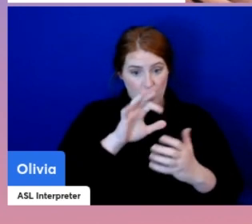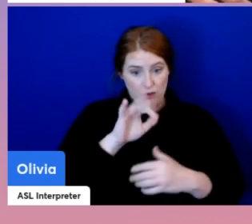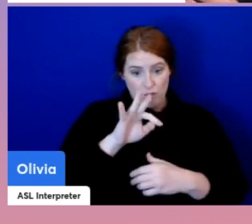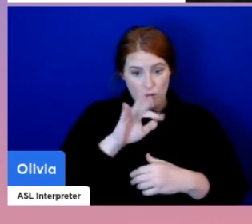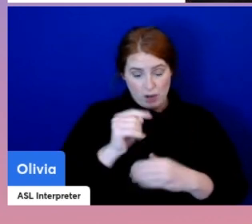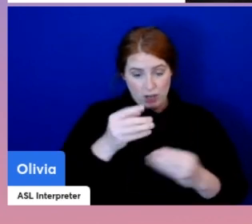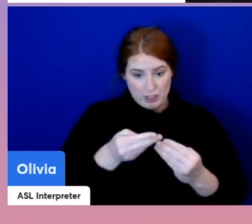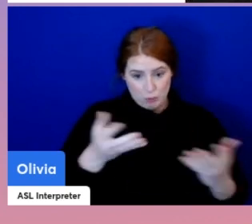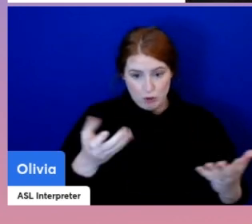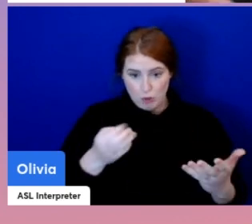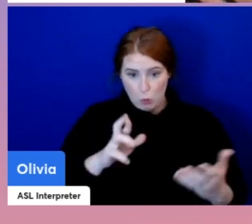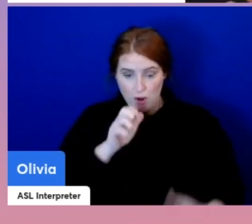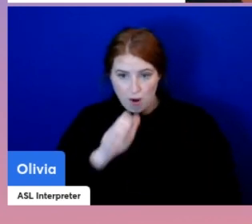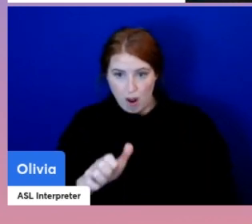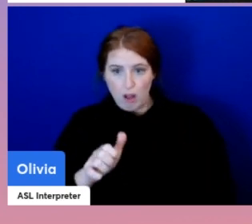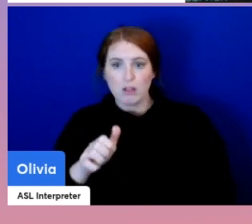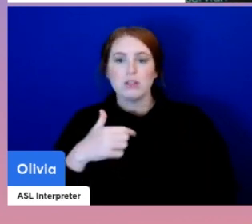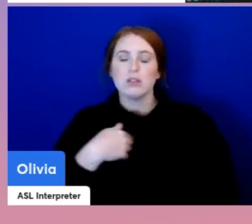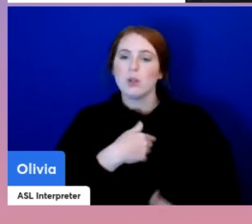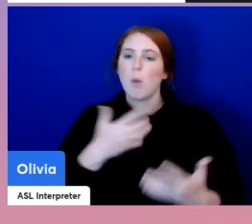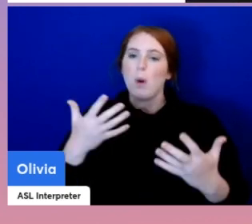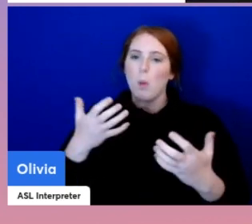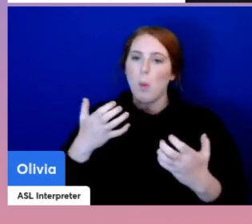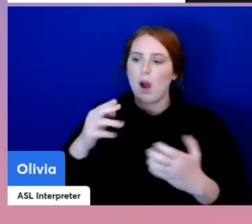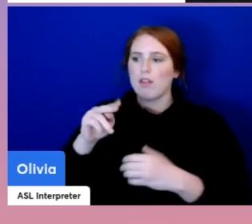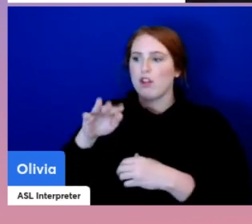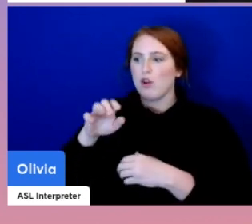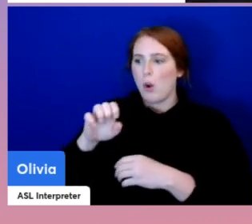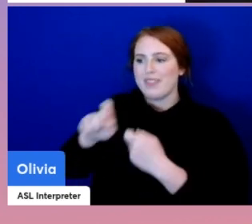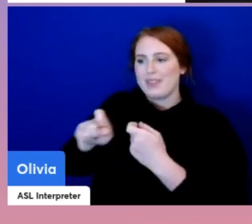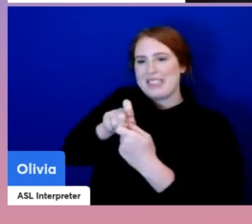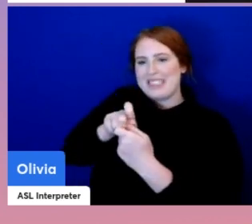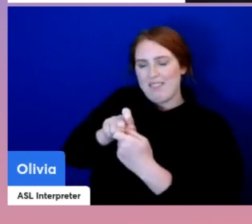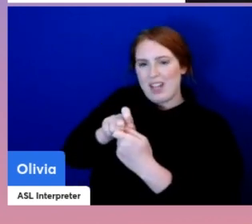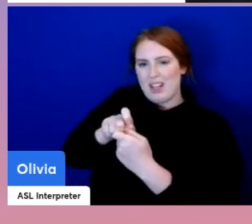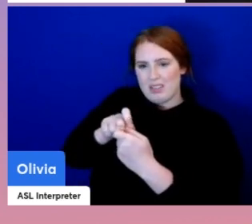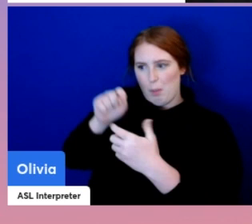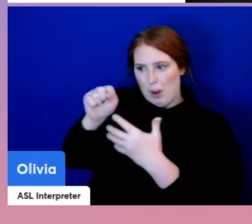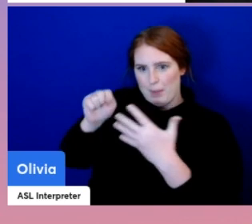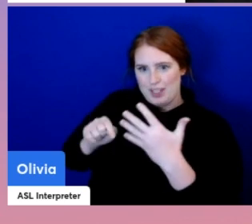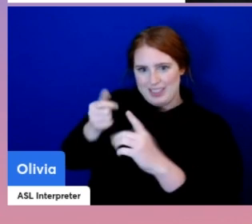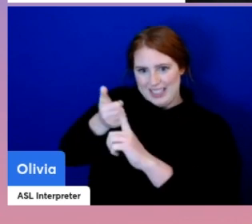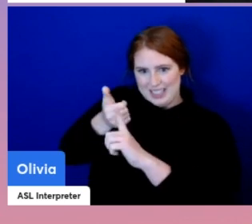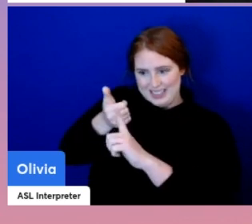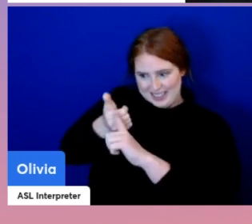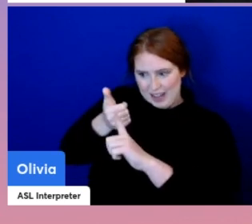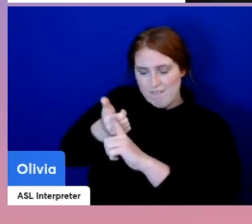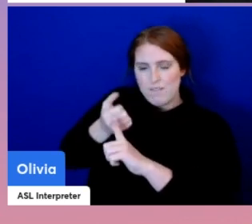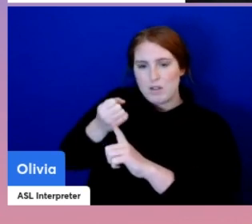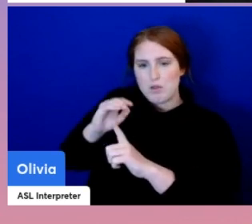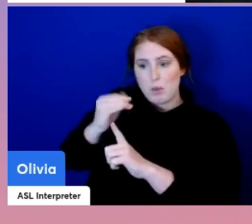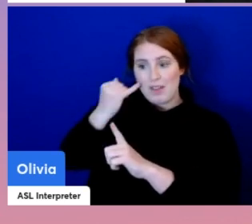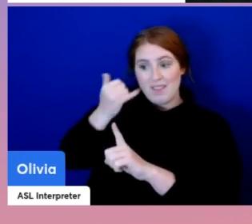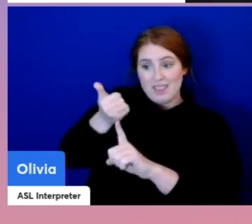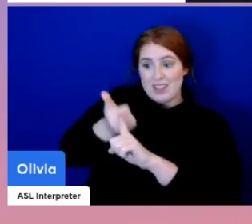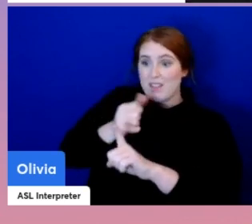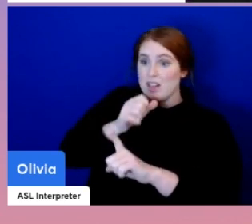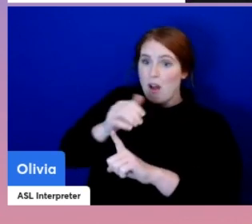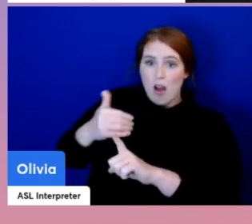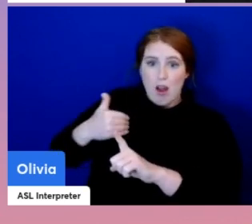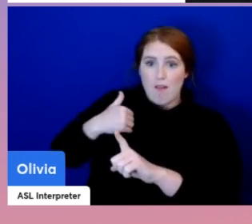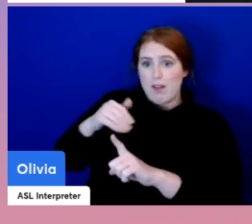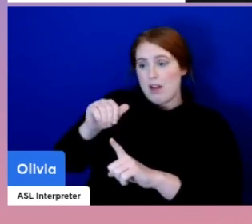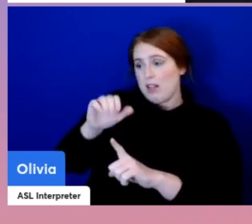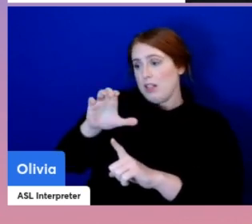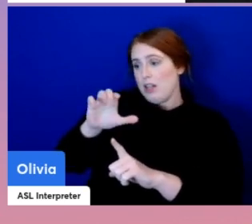only want to operate on nodes with specific properties. Now, if the node is a CloudFront distribution and does not have a web ACL ID input,